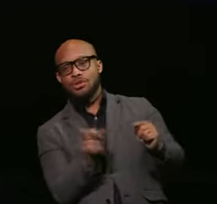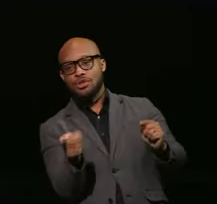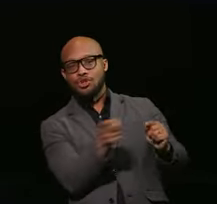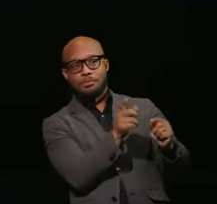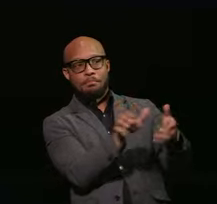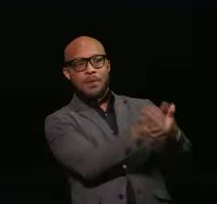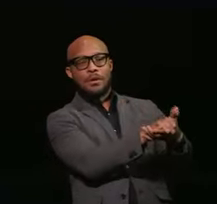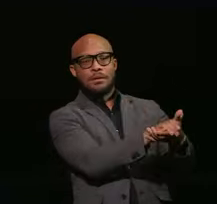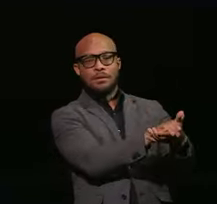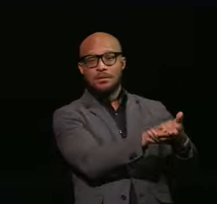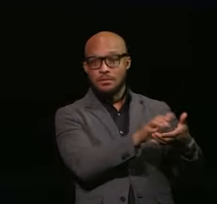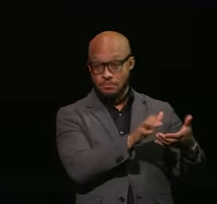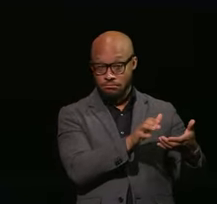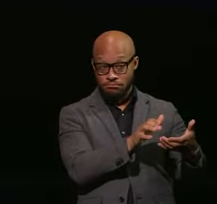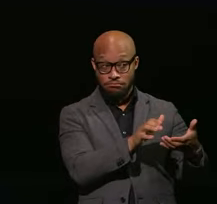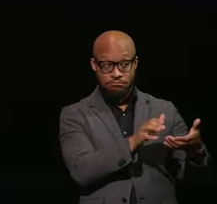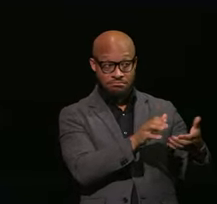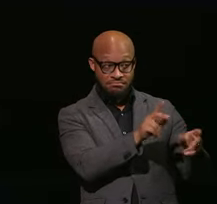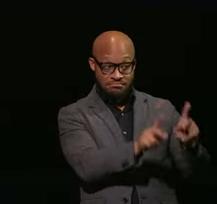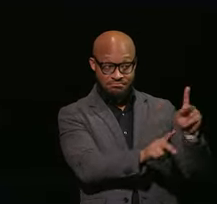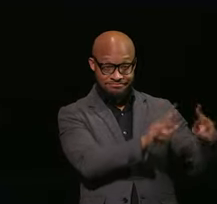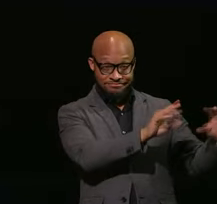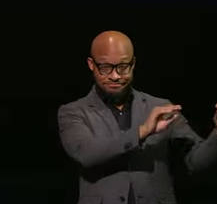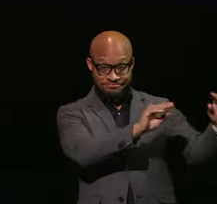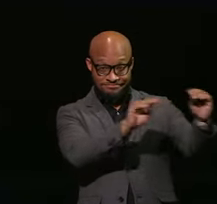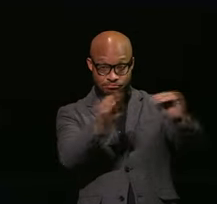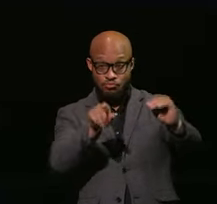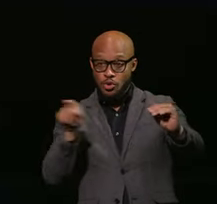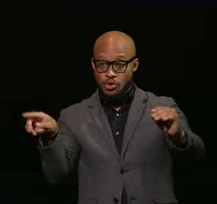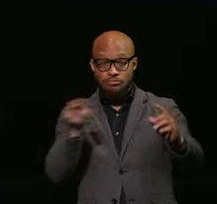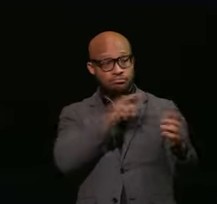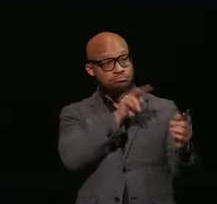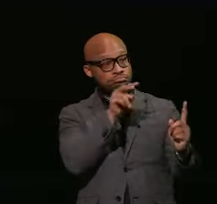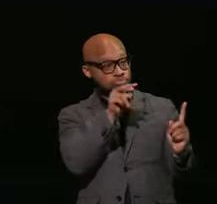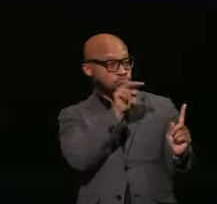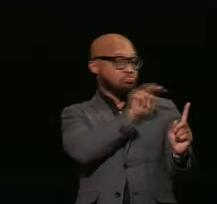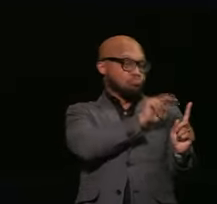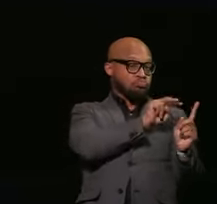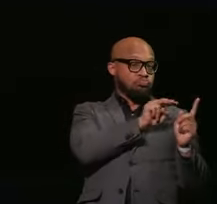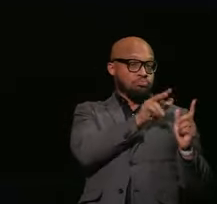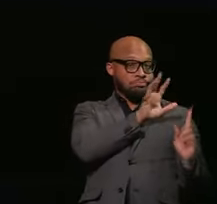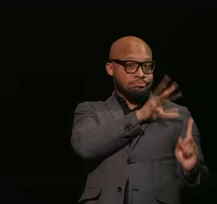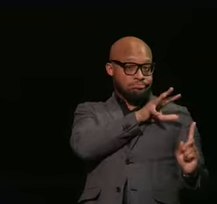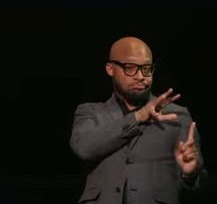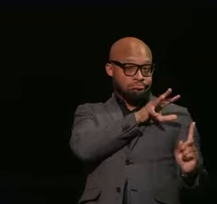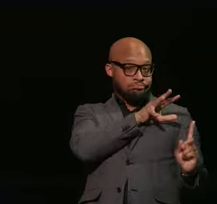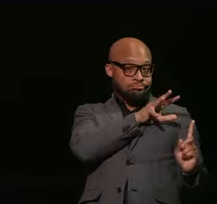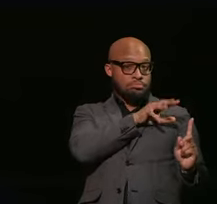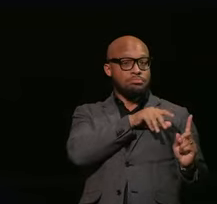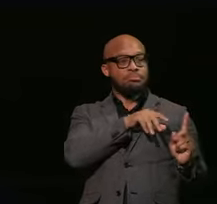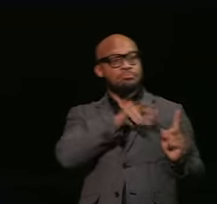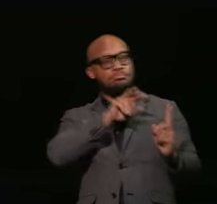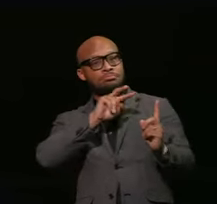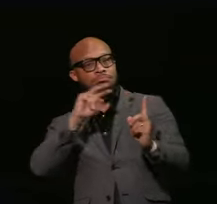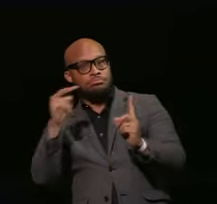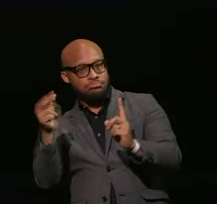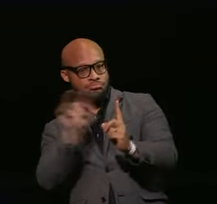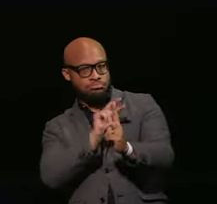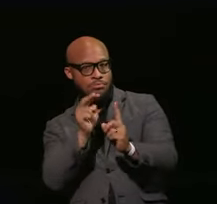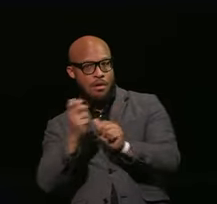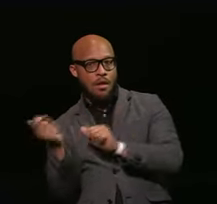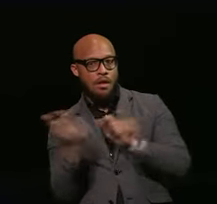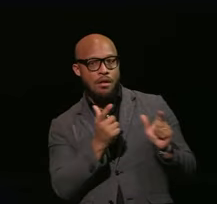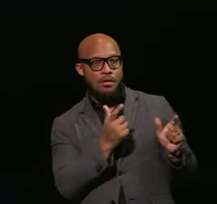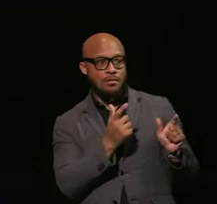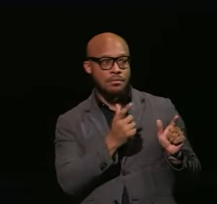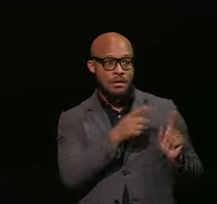to balance this compassion even for the folks who are coming to almost attack you, right? And as a filmmaker and